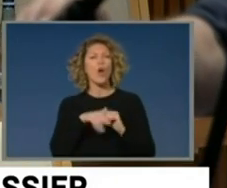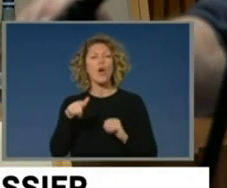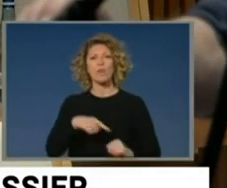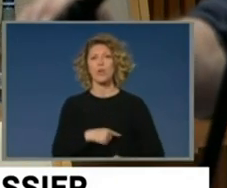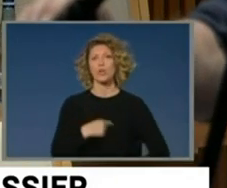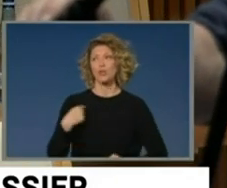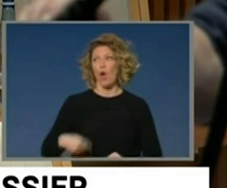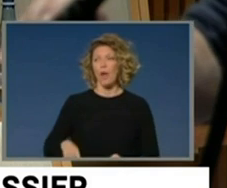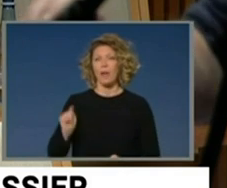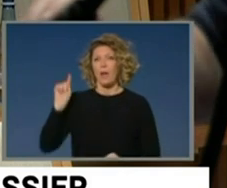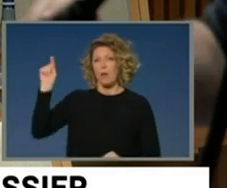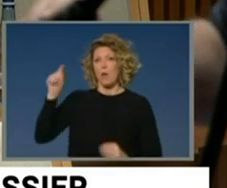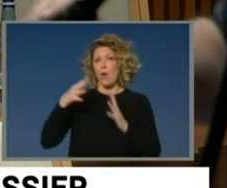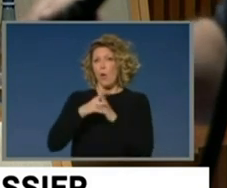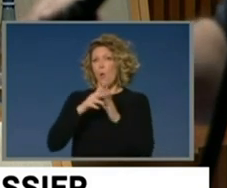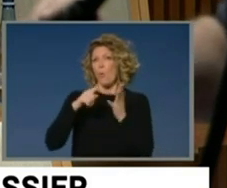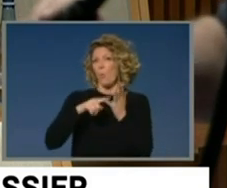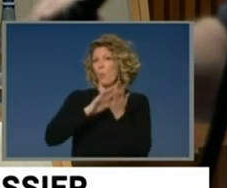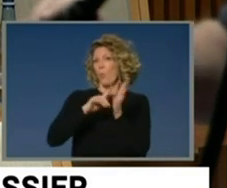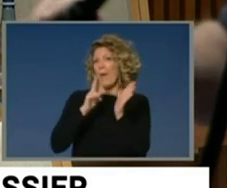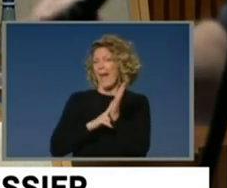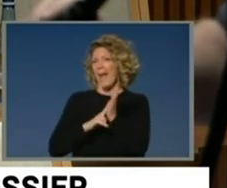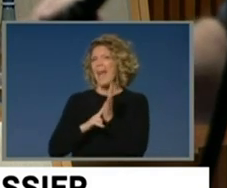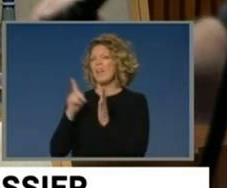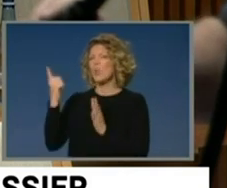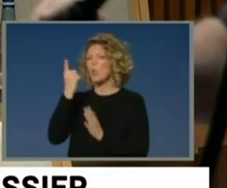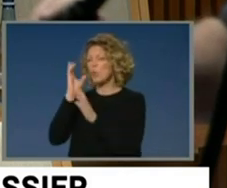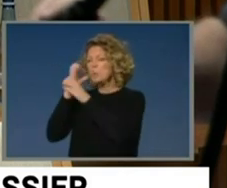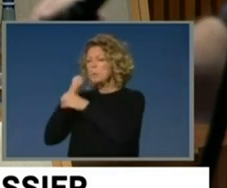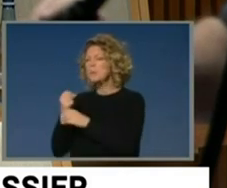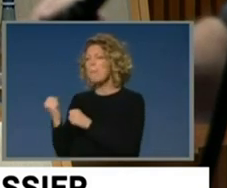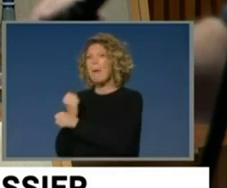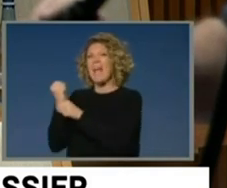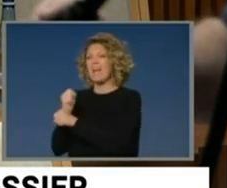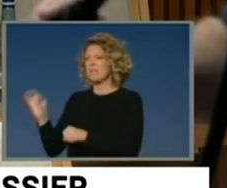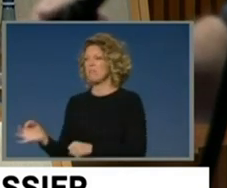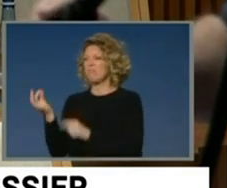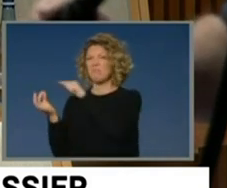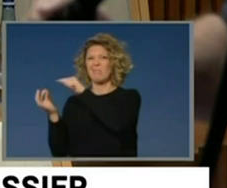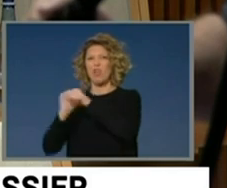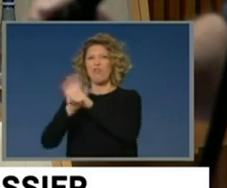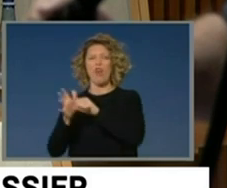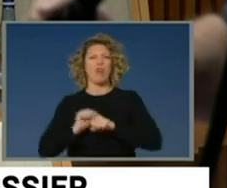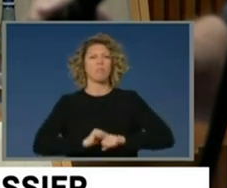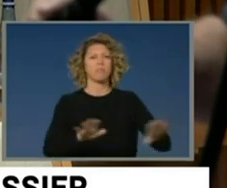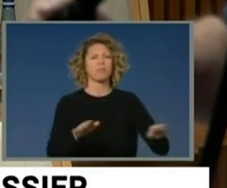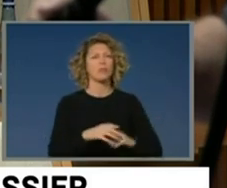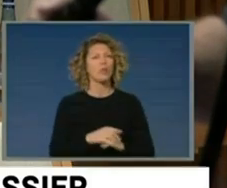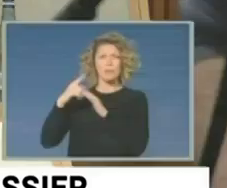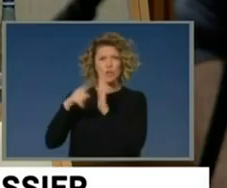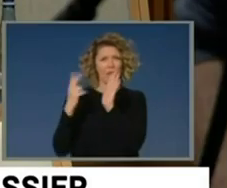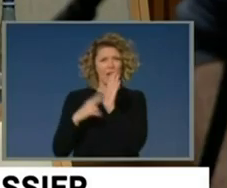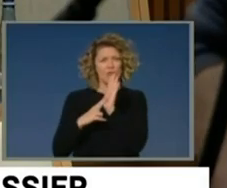balance of probability that this did not come from the lab, did you receive any early advice that that was a